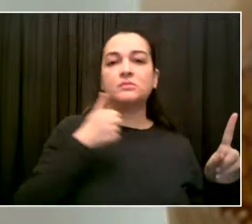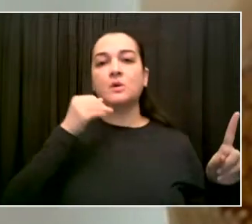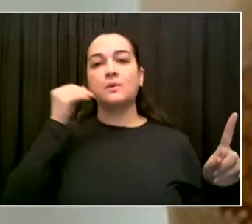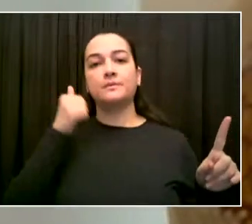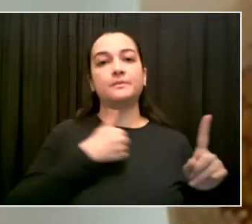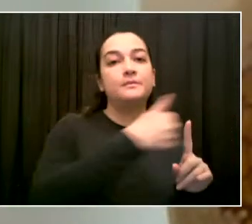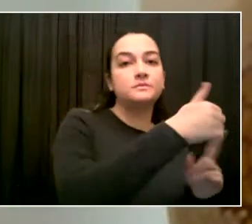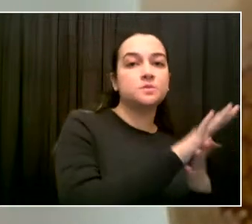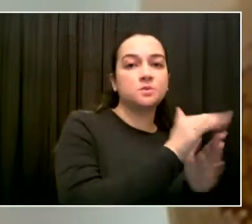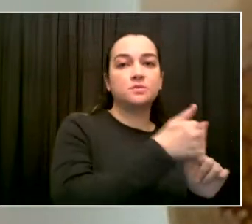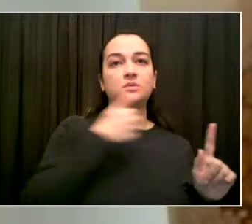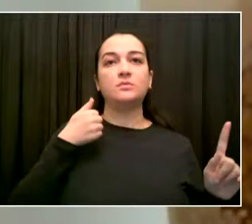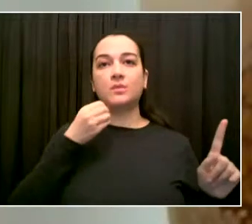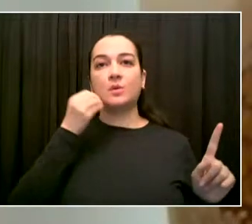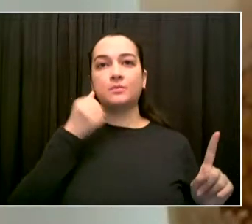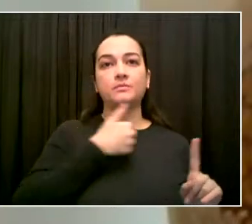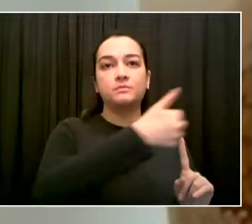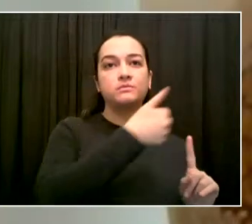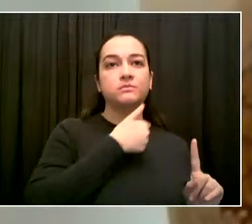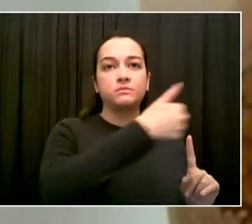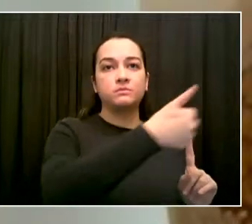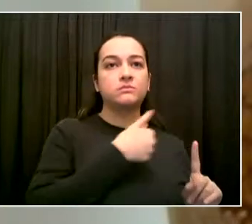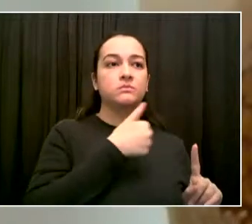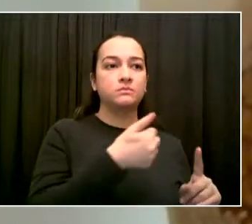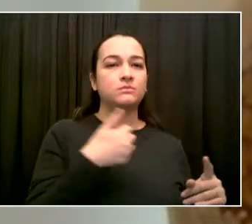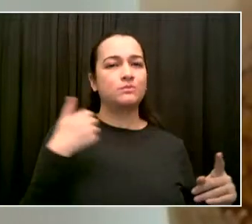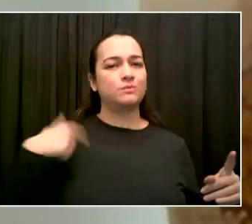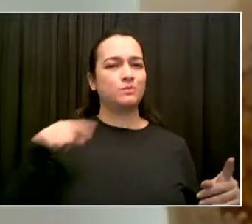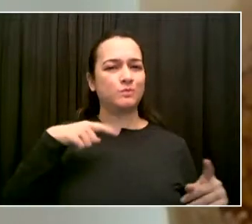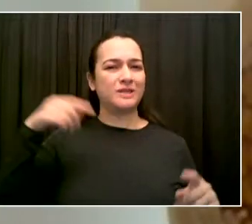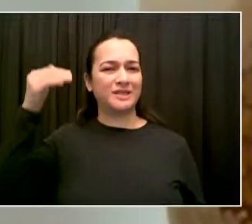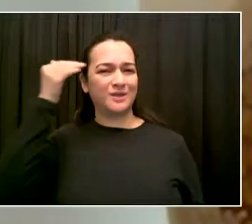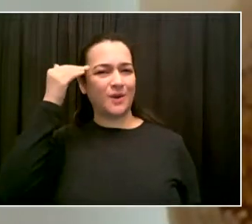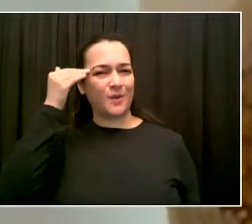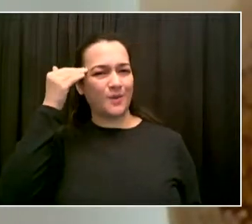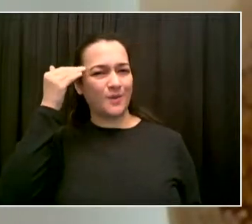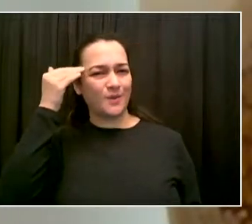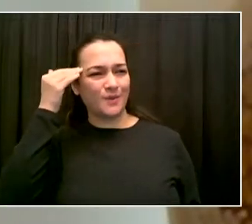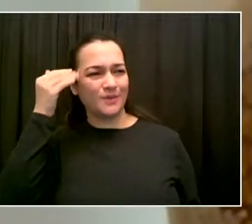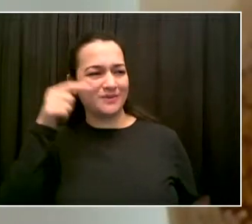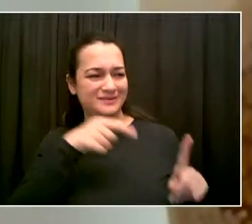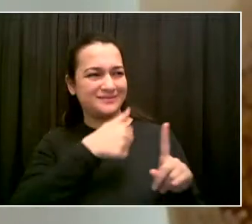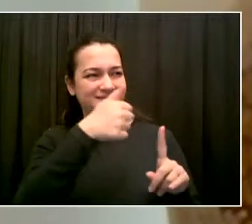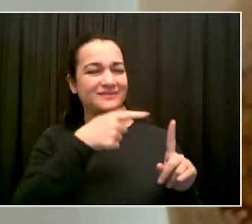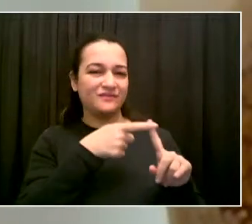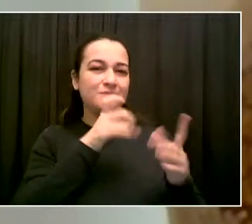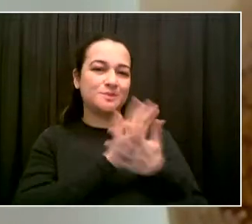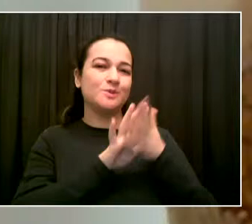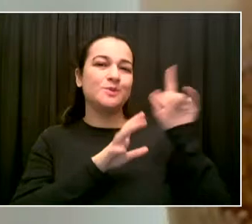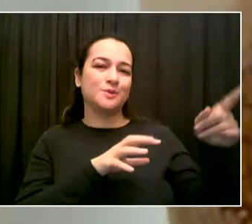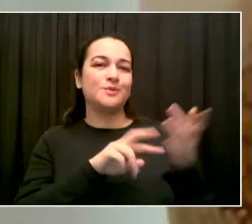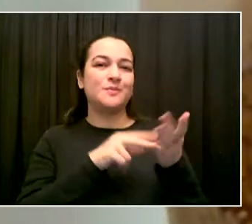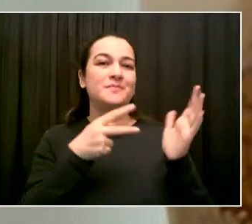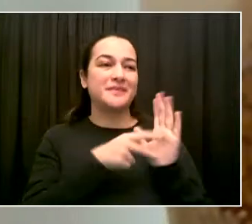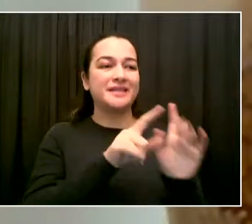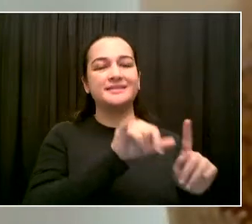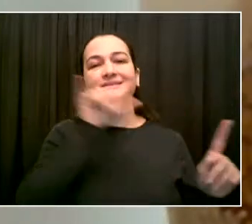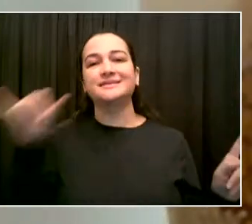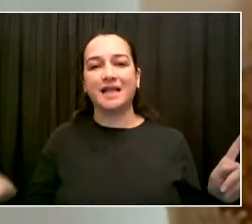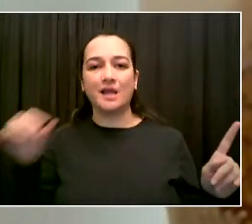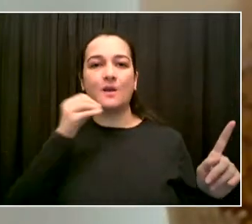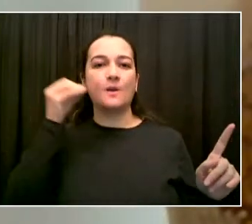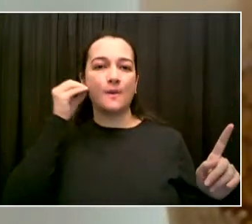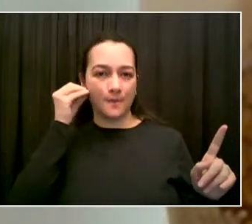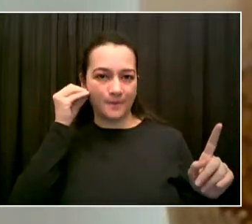to take that information and to draw reasonable conclusions. And so that's why we have this criteria that we put in there, that we have to have